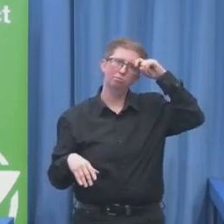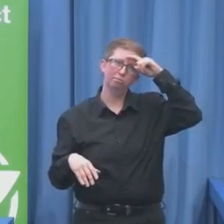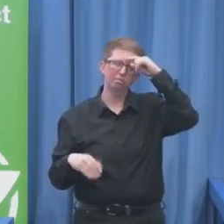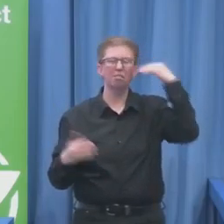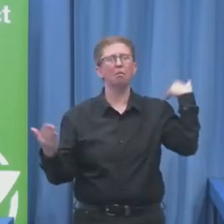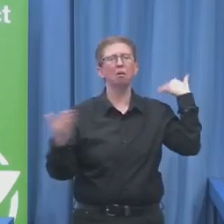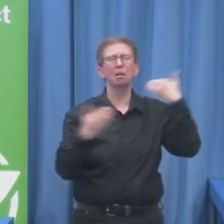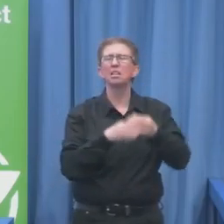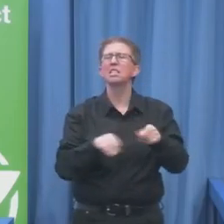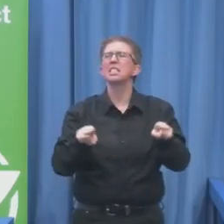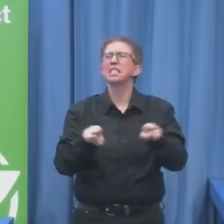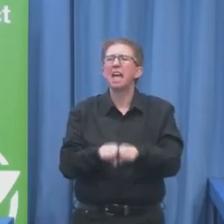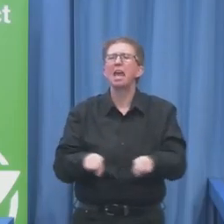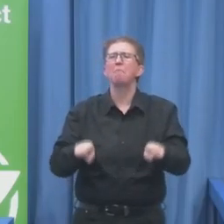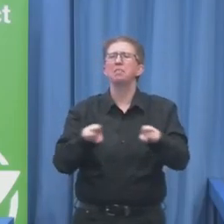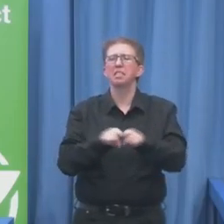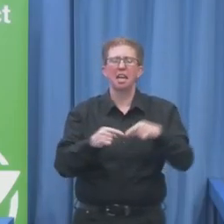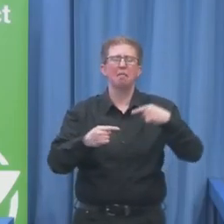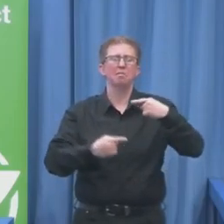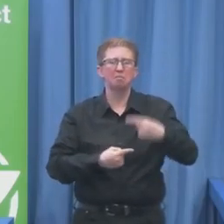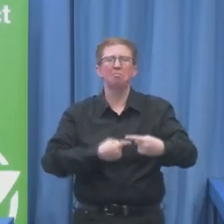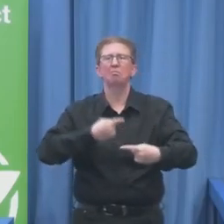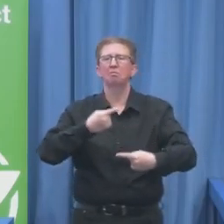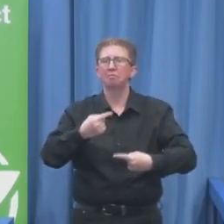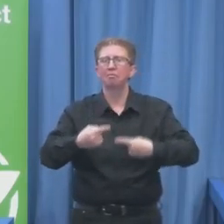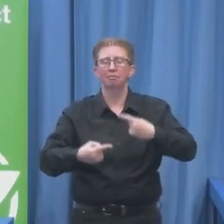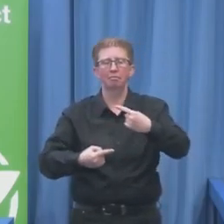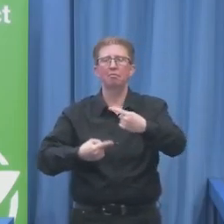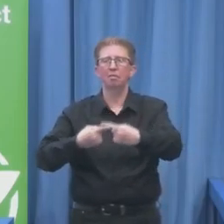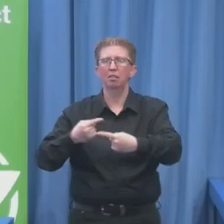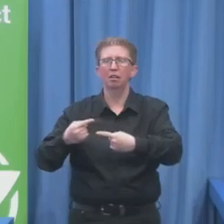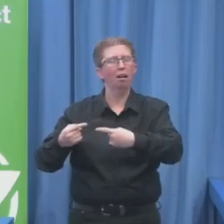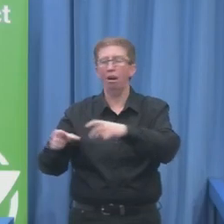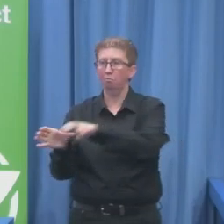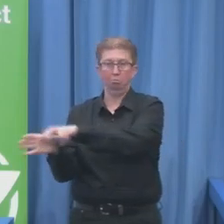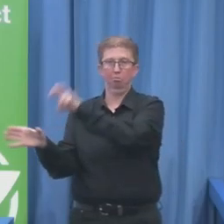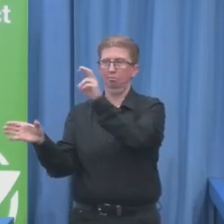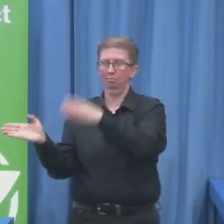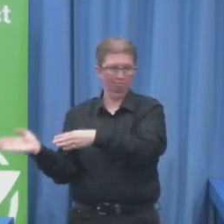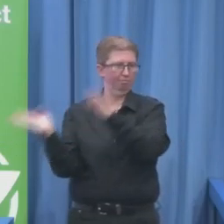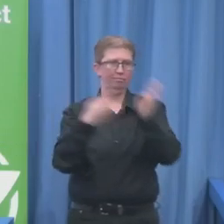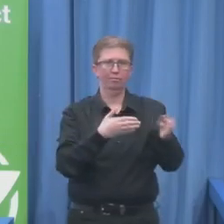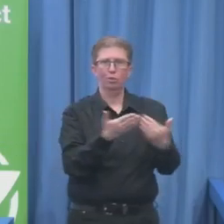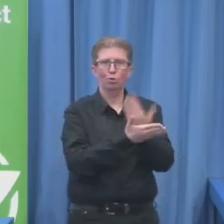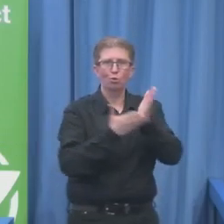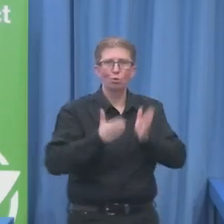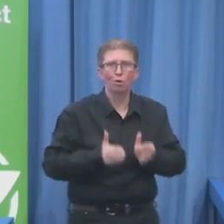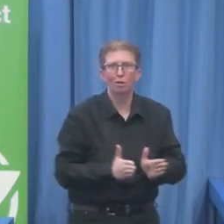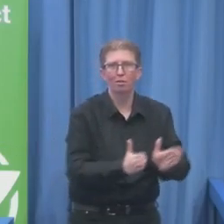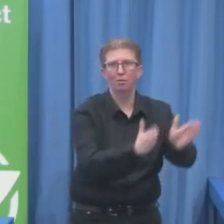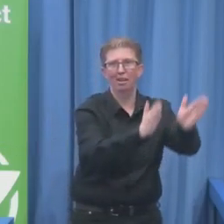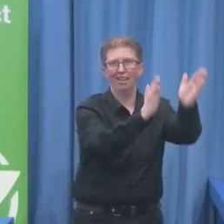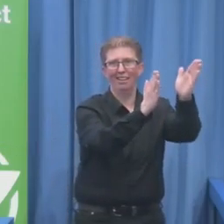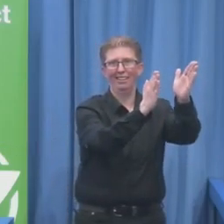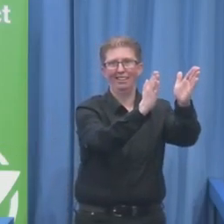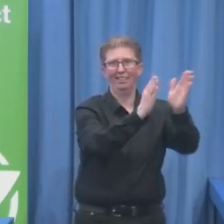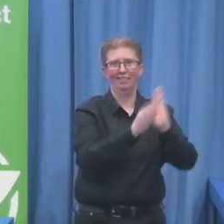Alfred to really motivate his team to have them on board to really want the development, because actually by setting up the project, all of